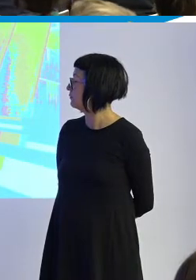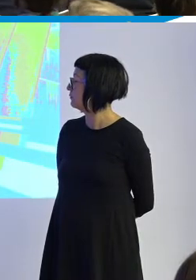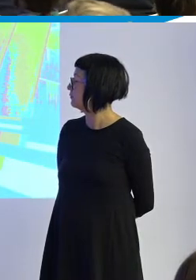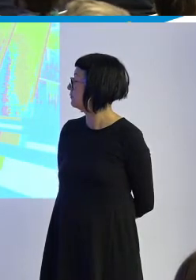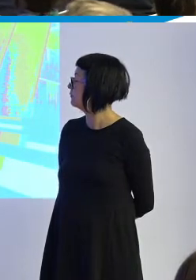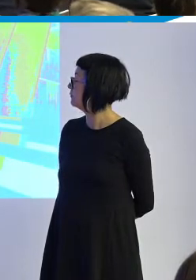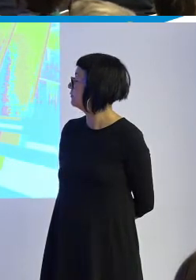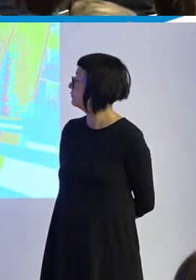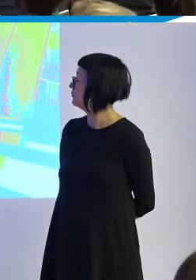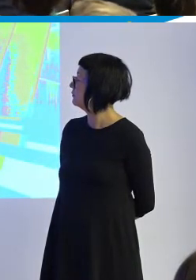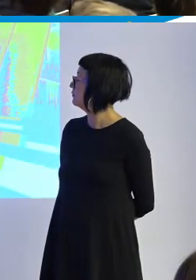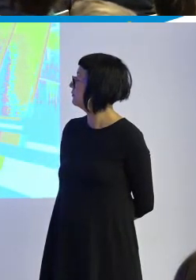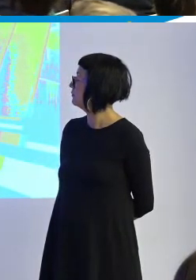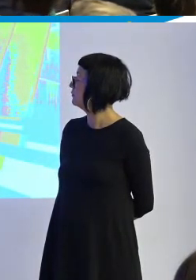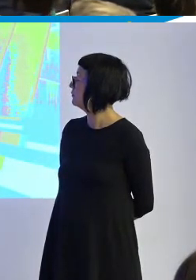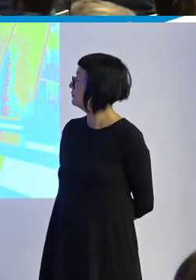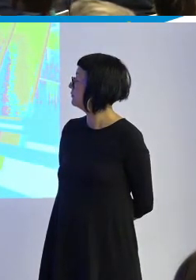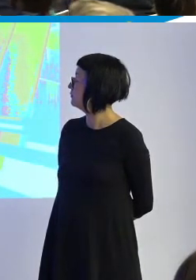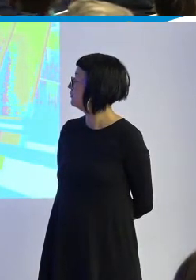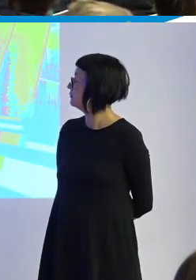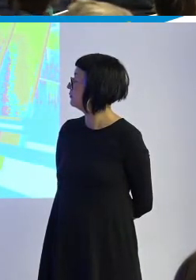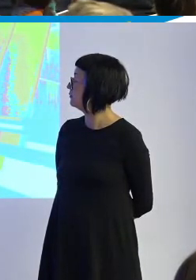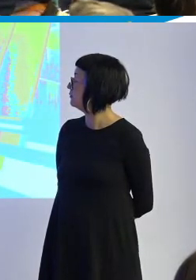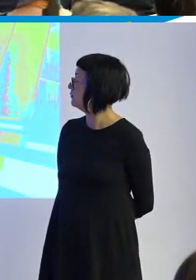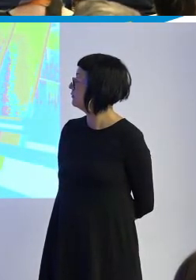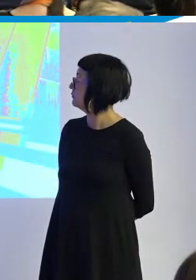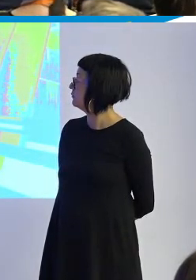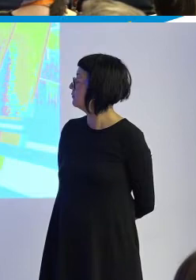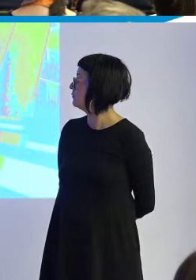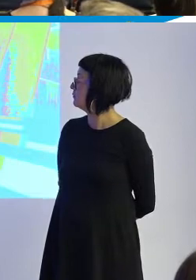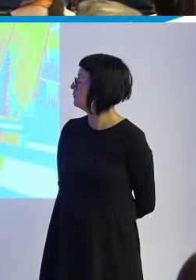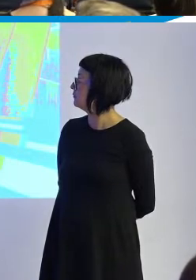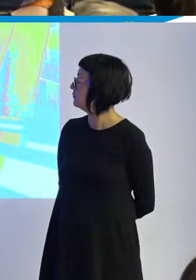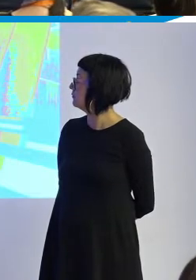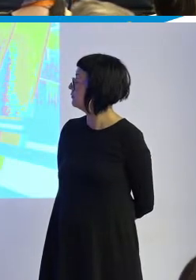we provide robots in those areas when the workers need assistance